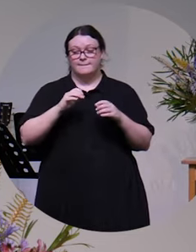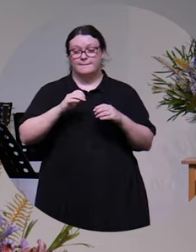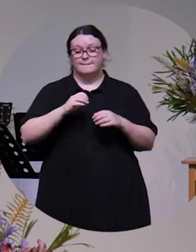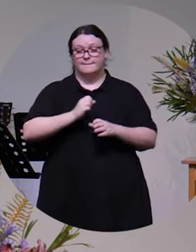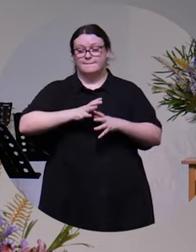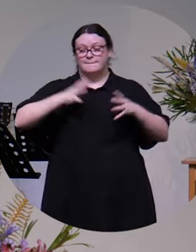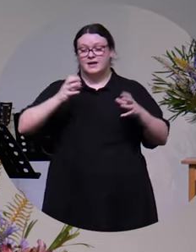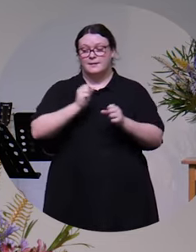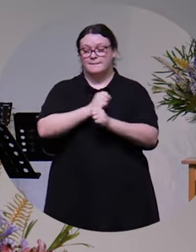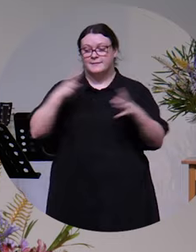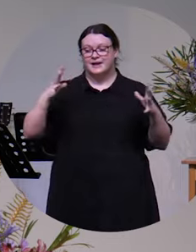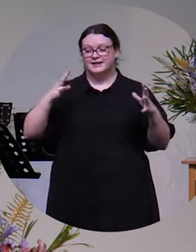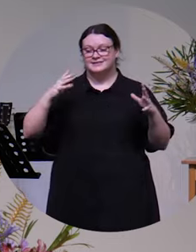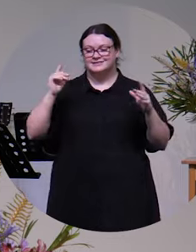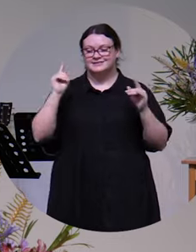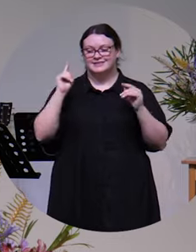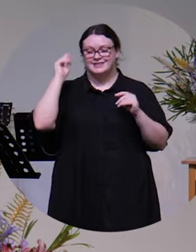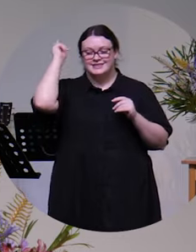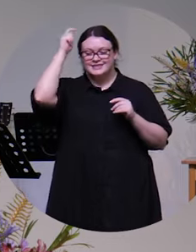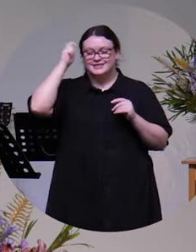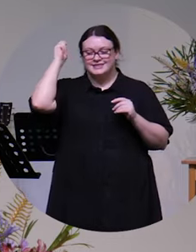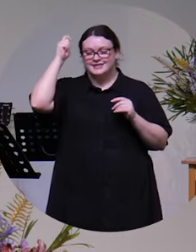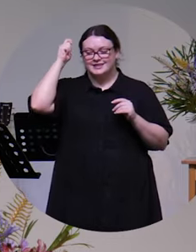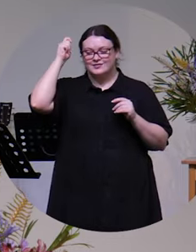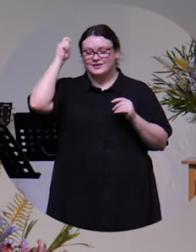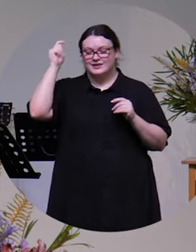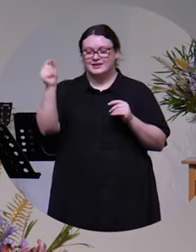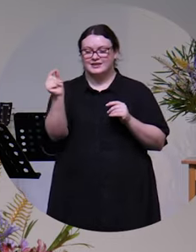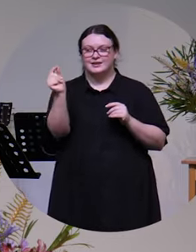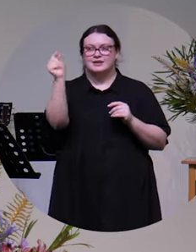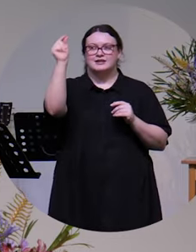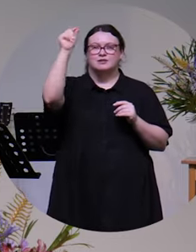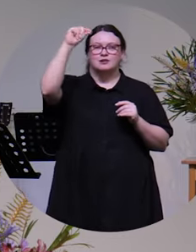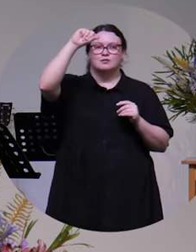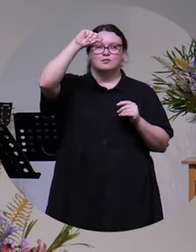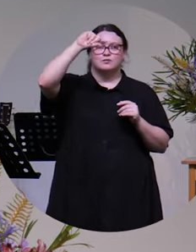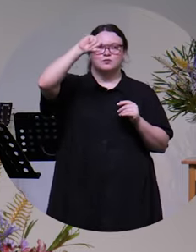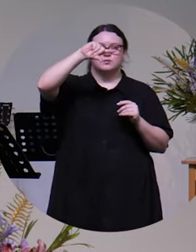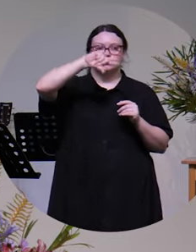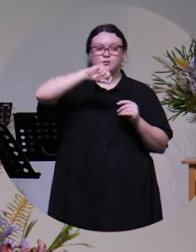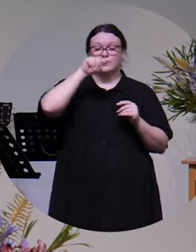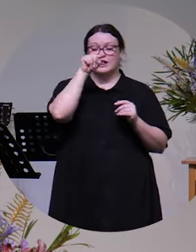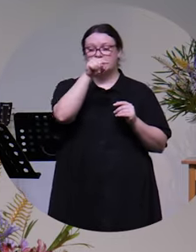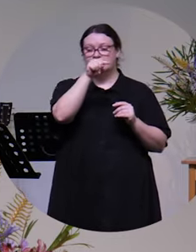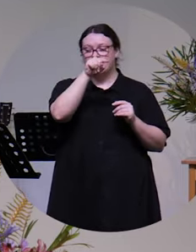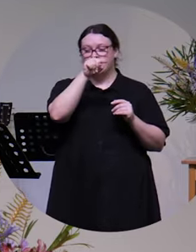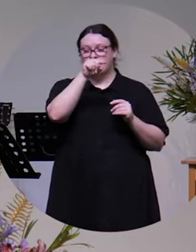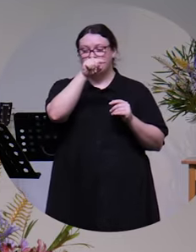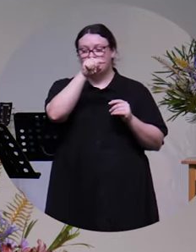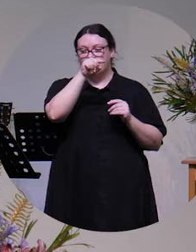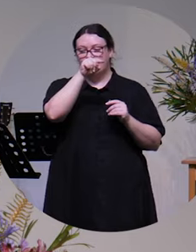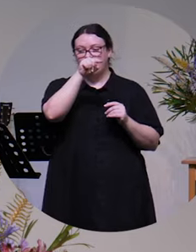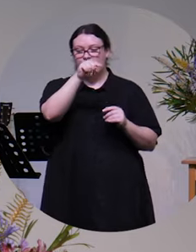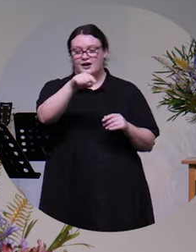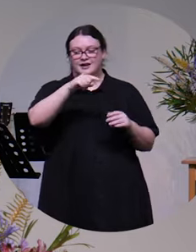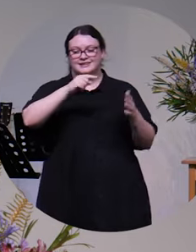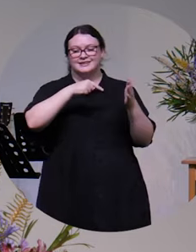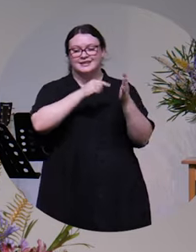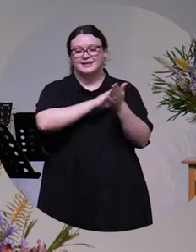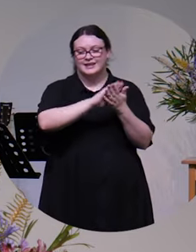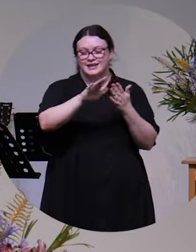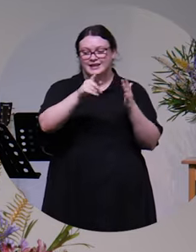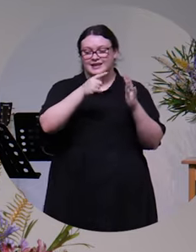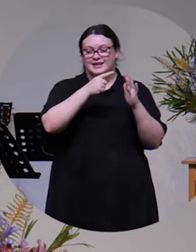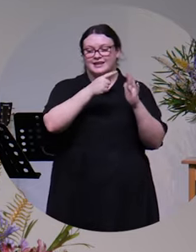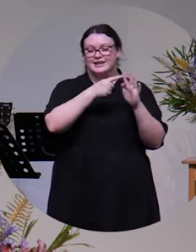deoxyribonucleic acid. No pressure. This metal component would then be